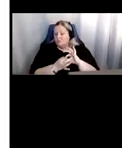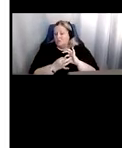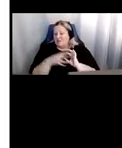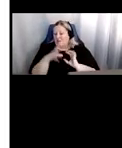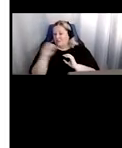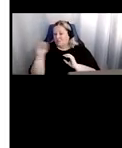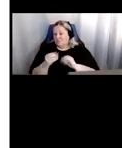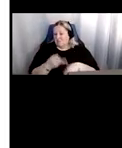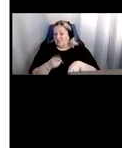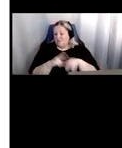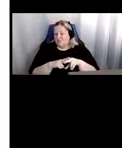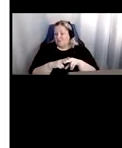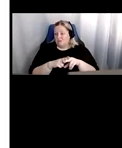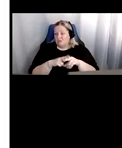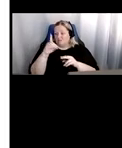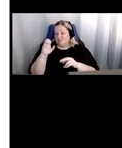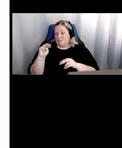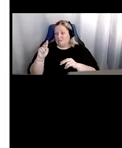50% increased risk of dementia.